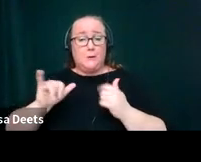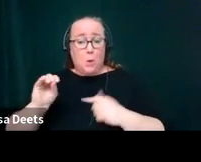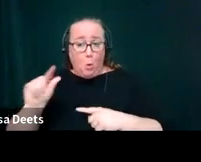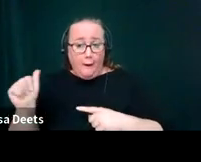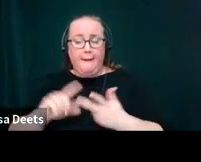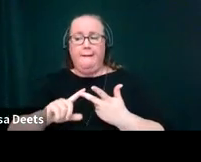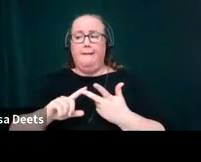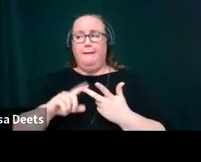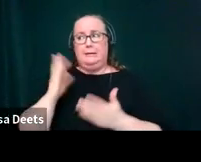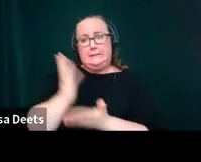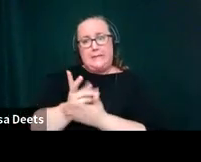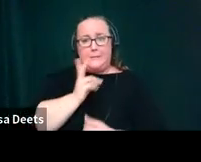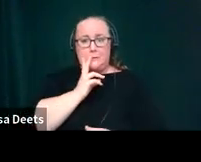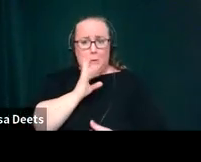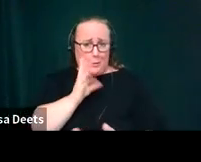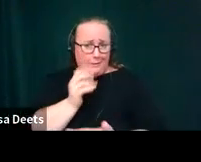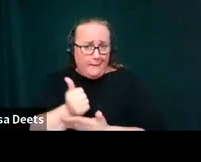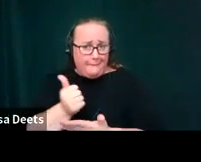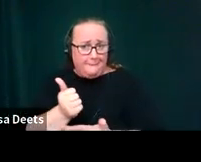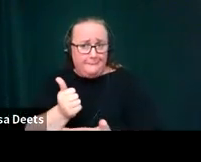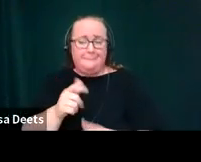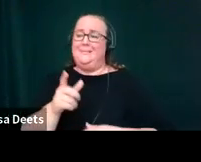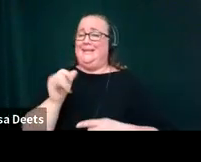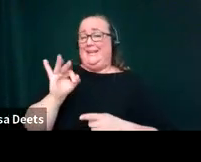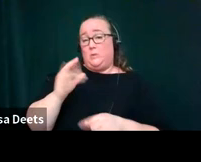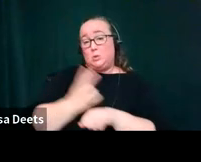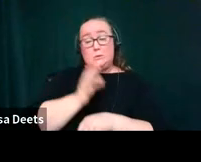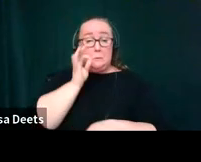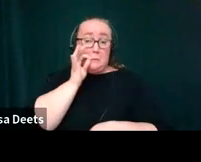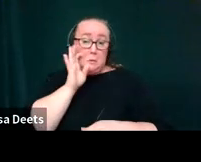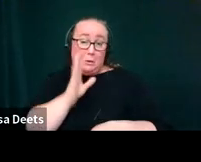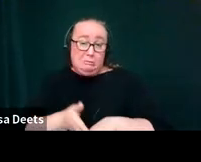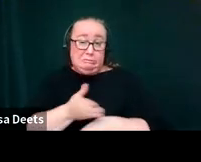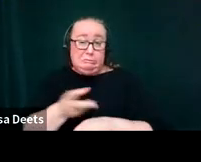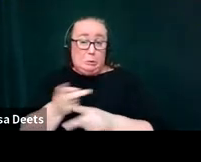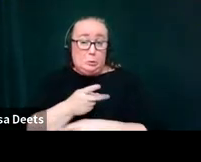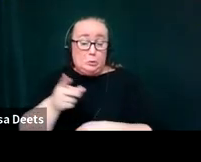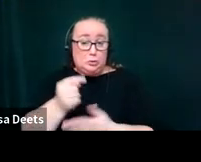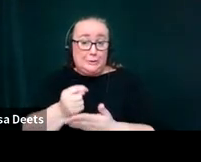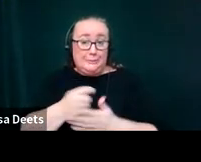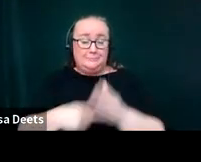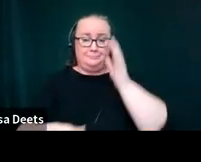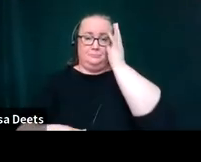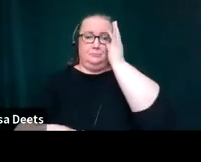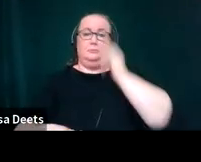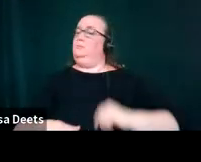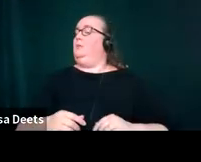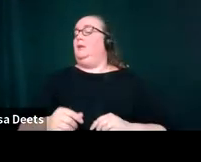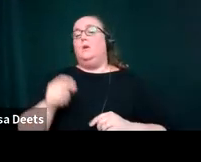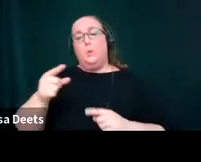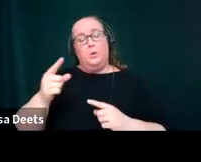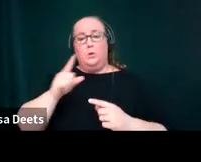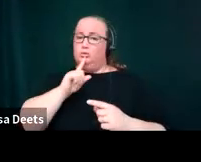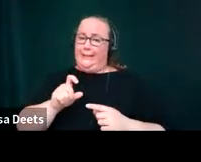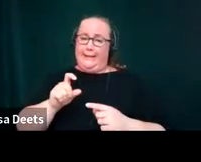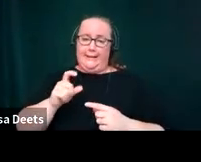quitting smoking will help with glaucoma, and whether the use of marijuana may enhance the treatment. Of course, this list of questions is really so much longer